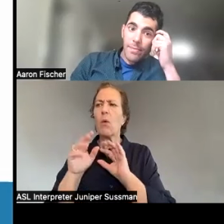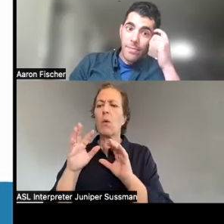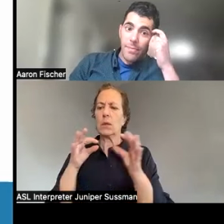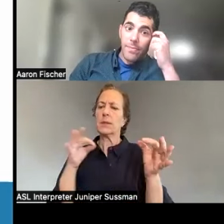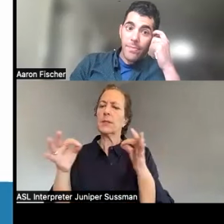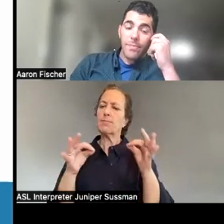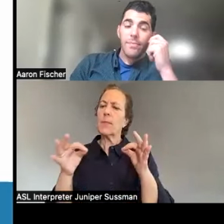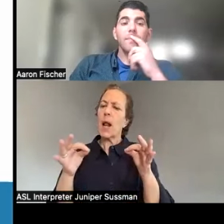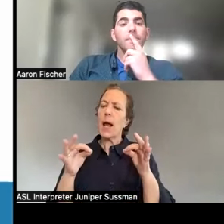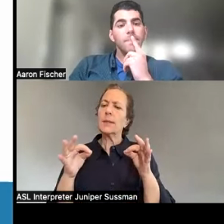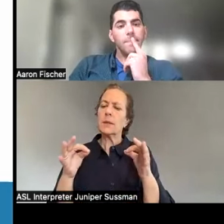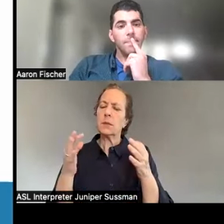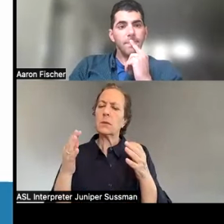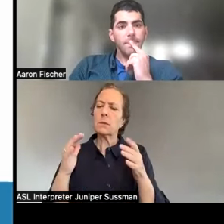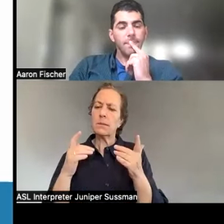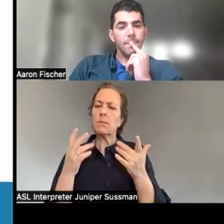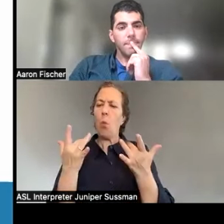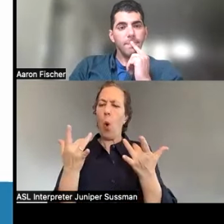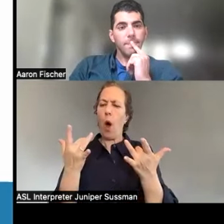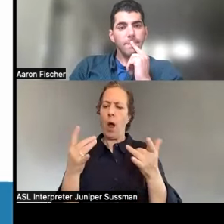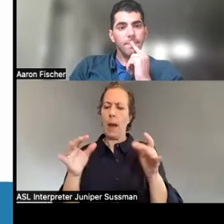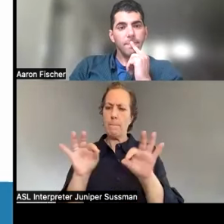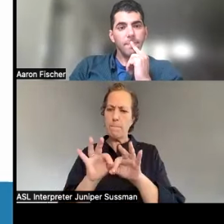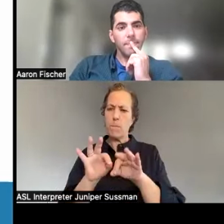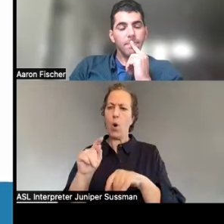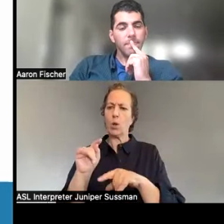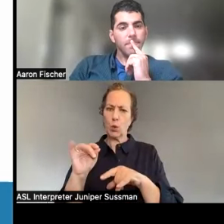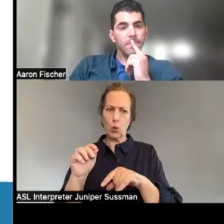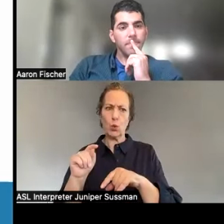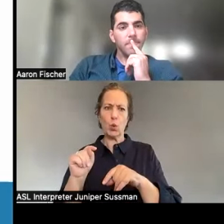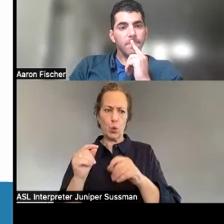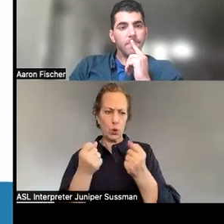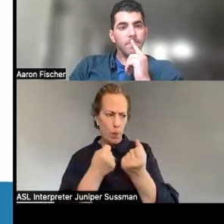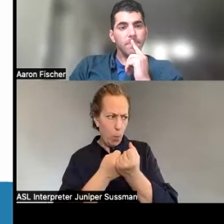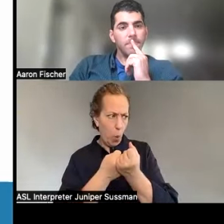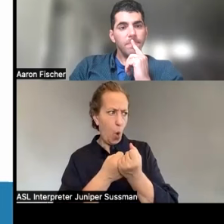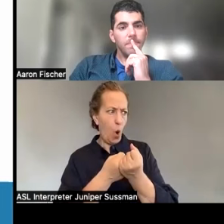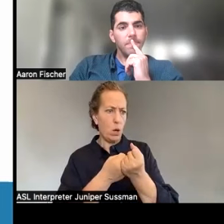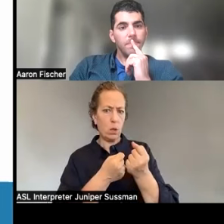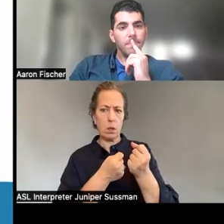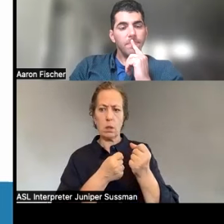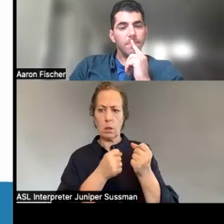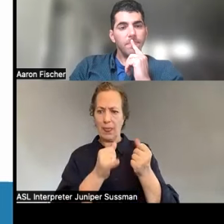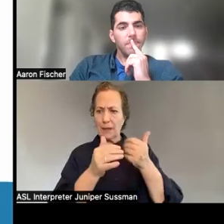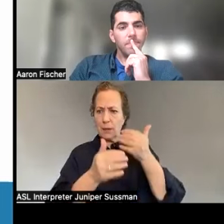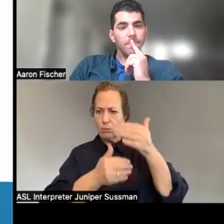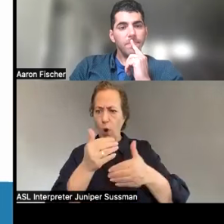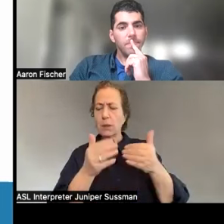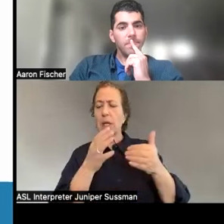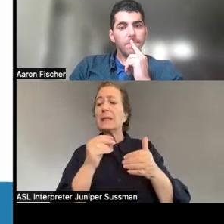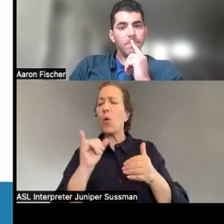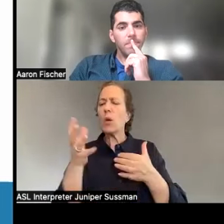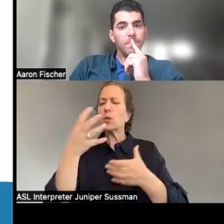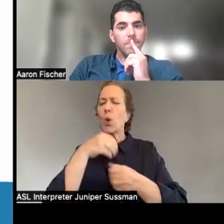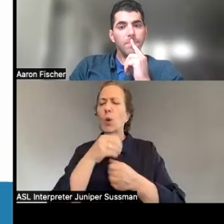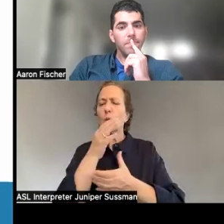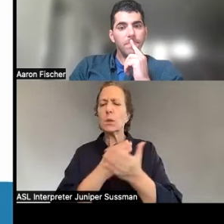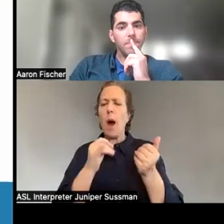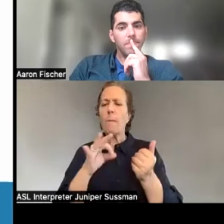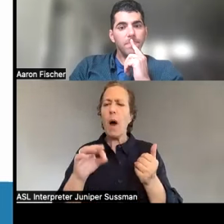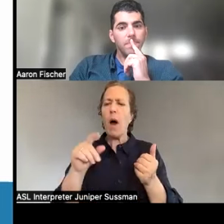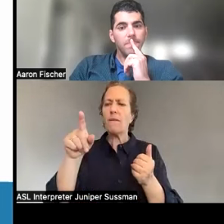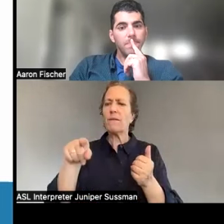of supporting these requests, and as well as some of the do's and don'ts that Cindy just talked about. And